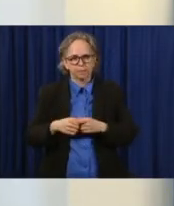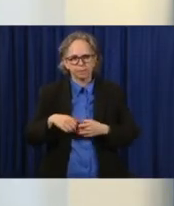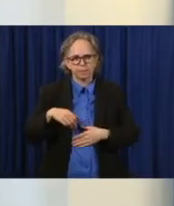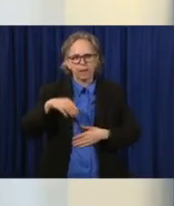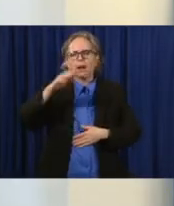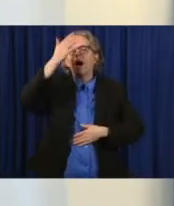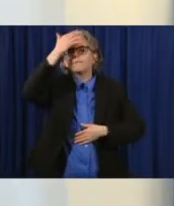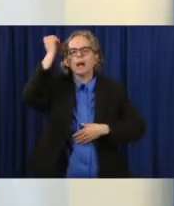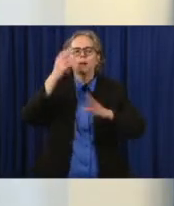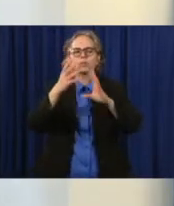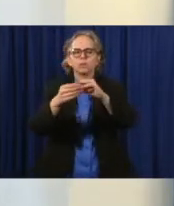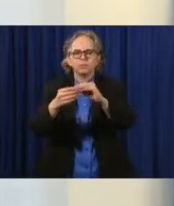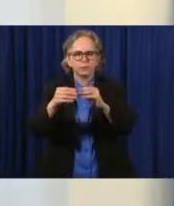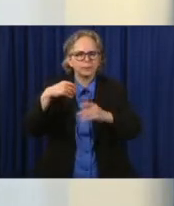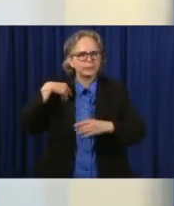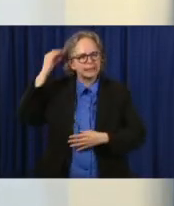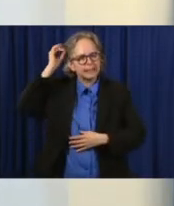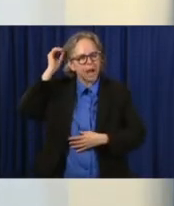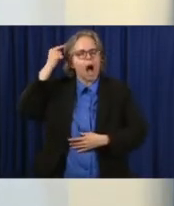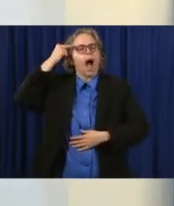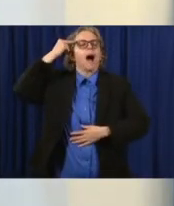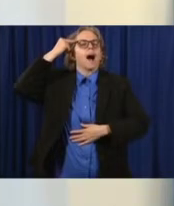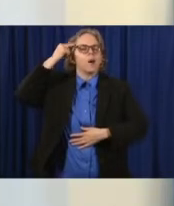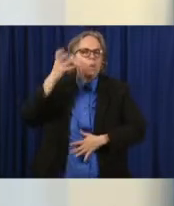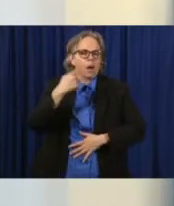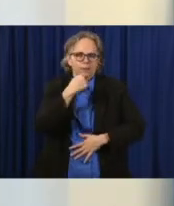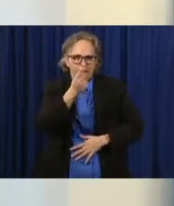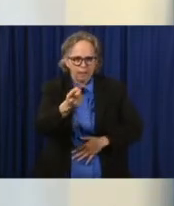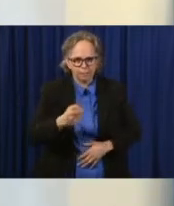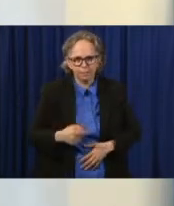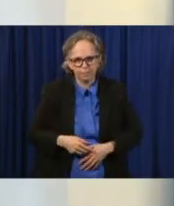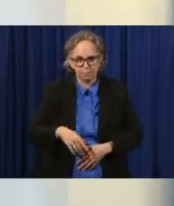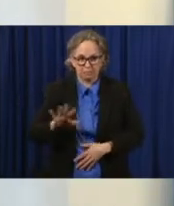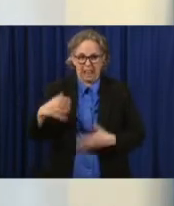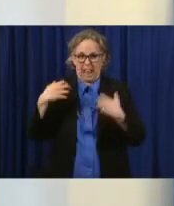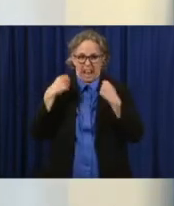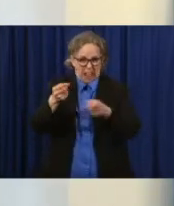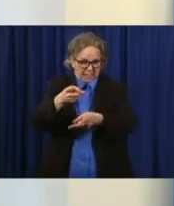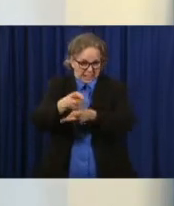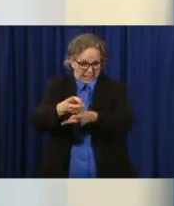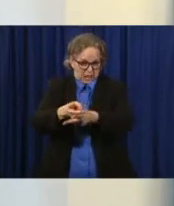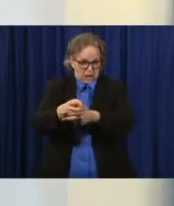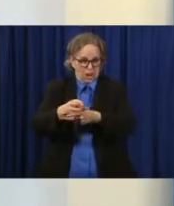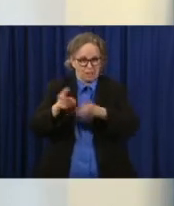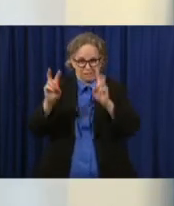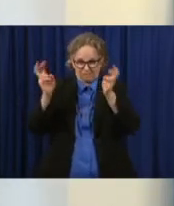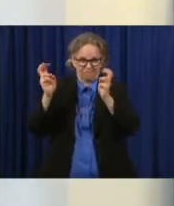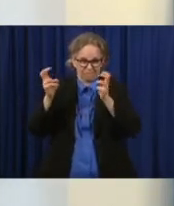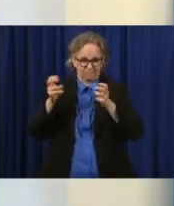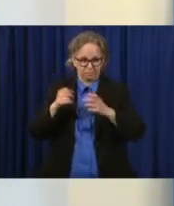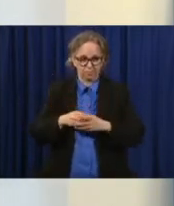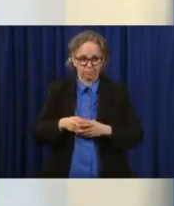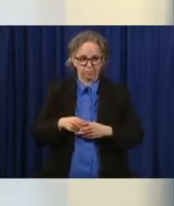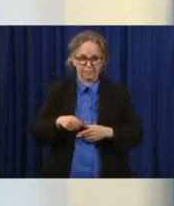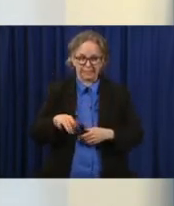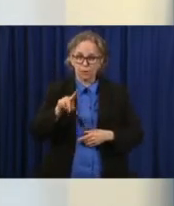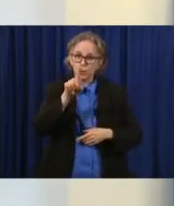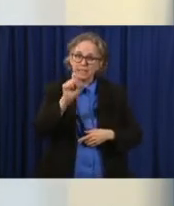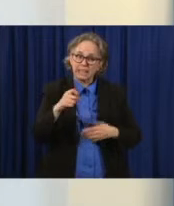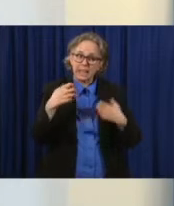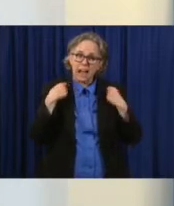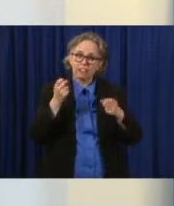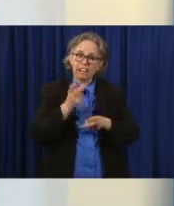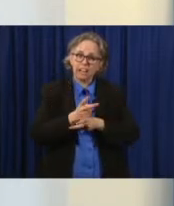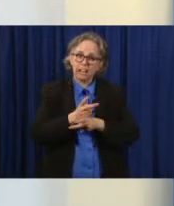I really need people to get out there, not be afraid of going to hospitals right now and seeking healthcare. I know many of us delayed